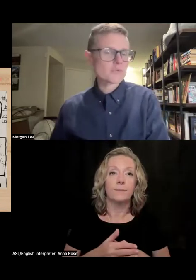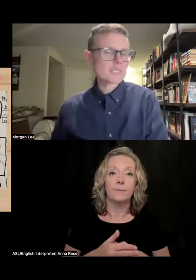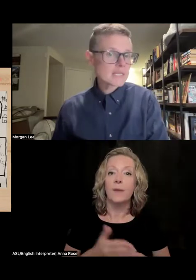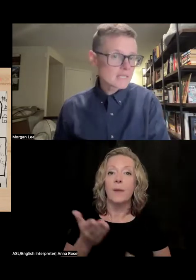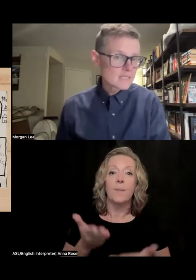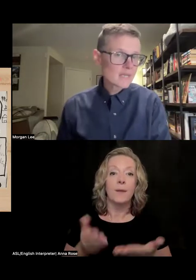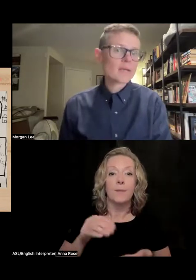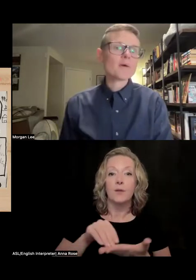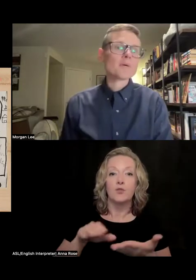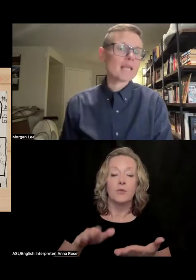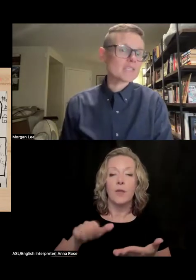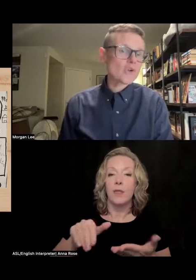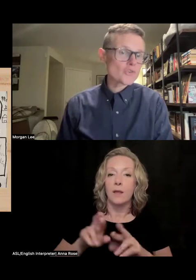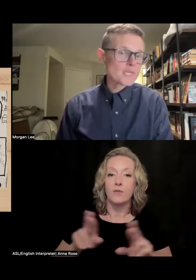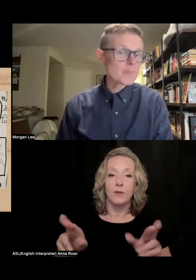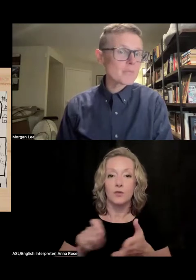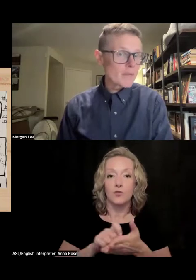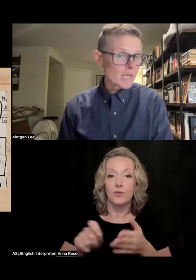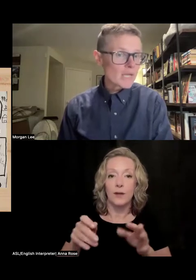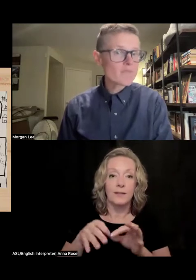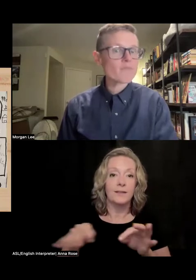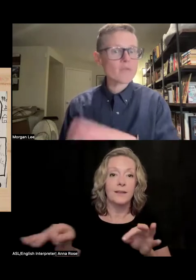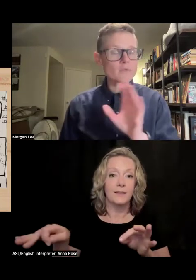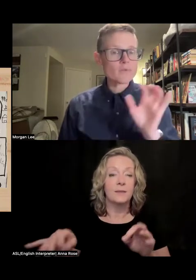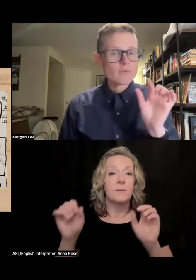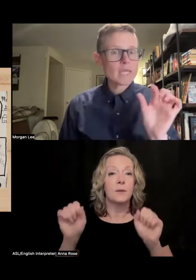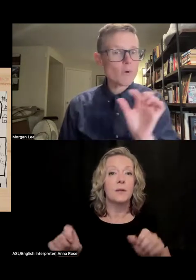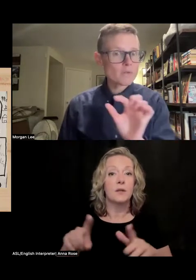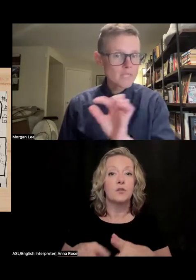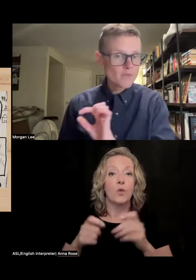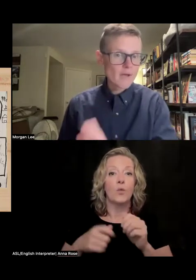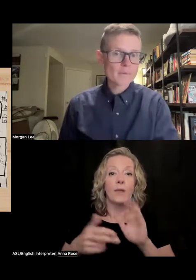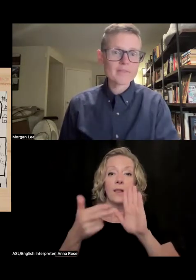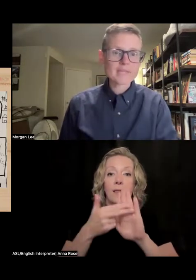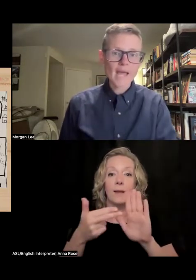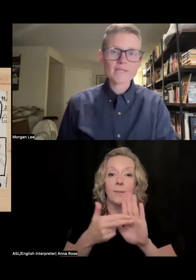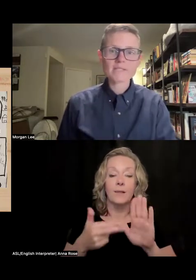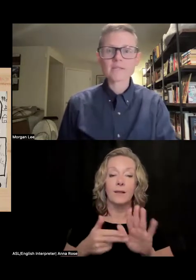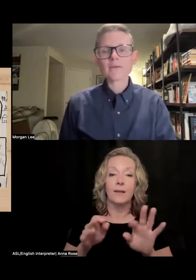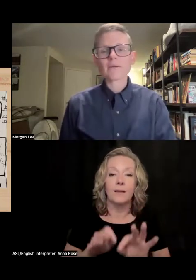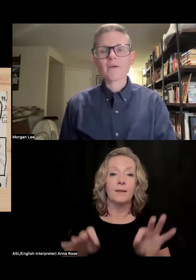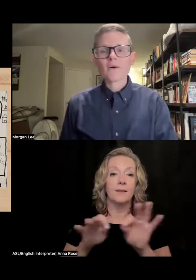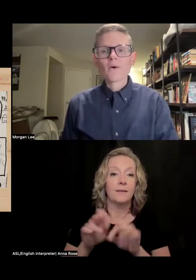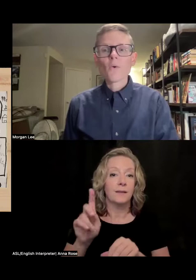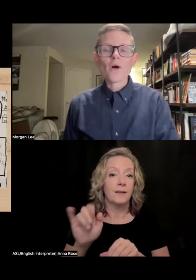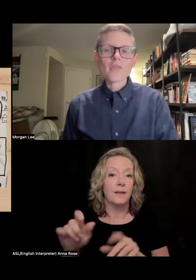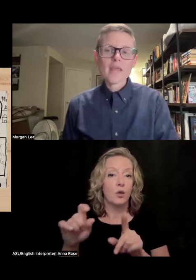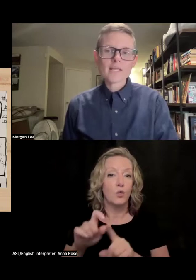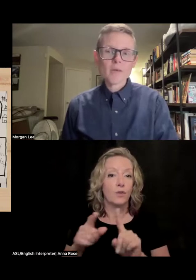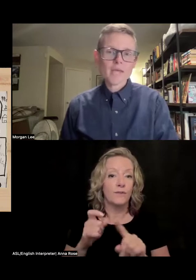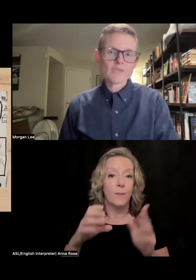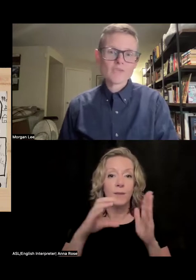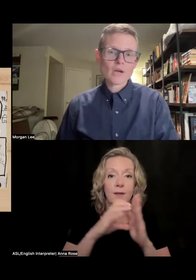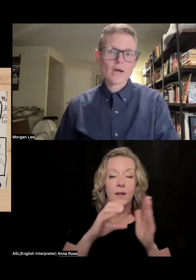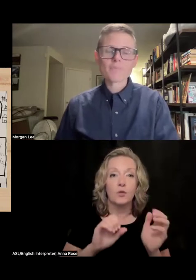write an actual sentence, but they can start doing some labeling of the keywords that are found in the text. Or on the